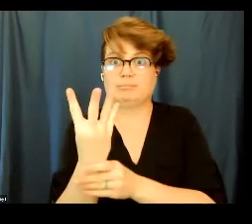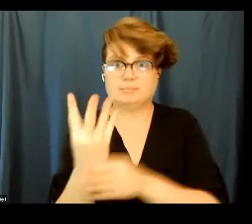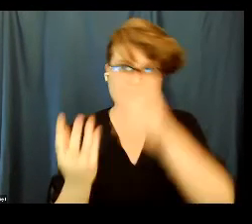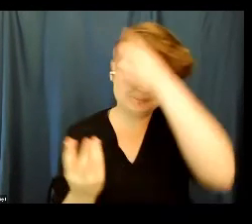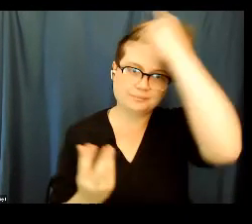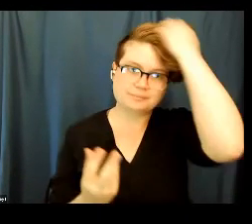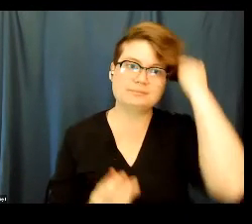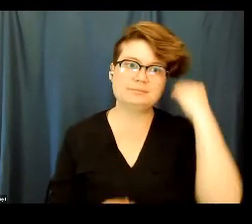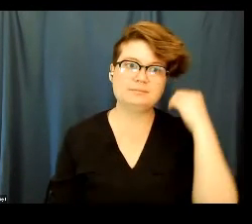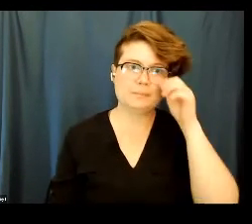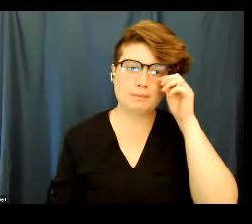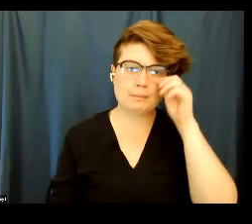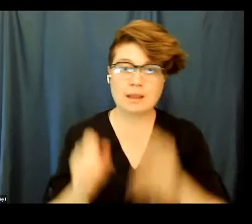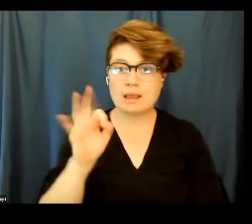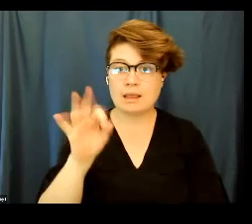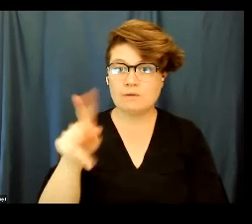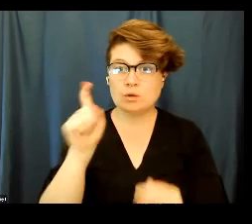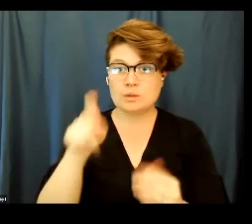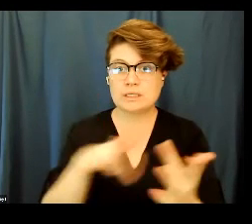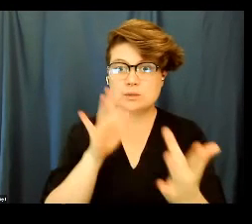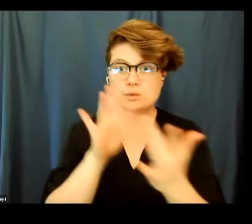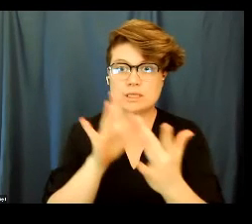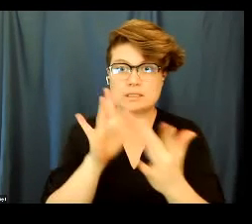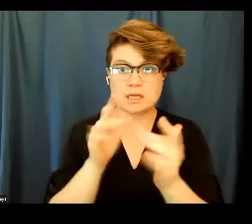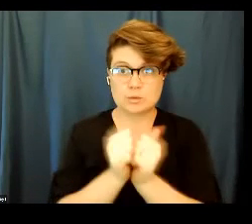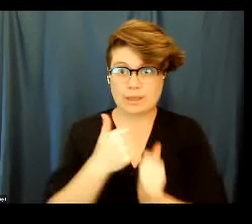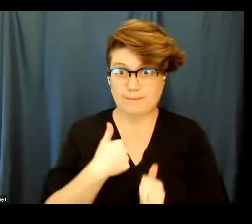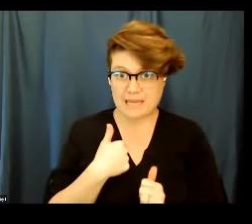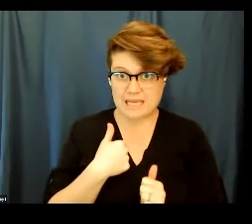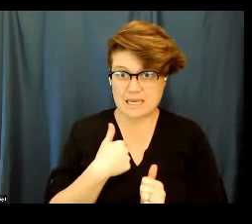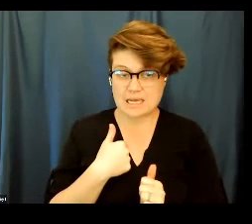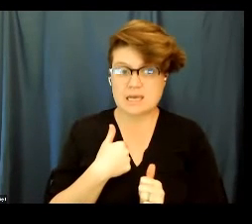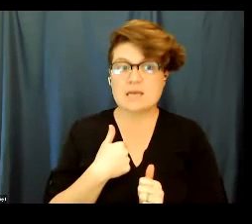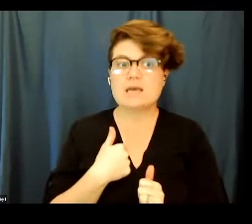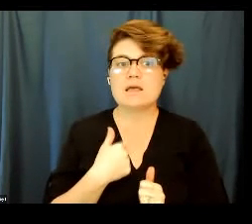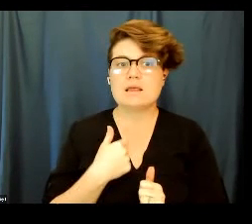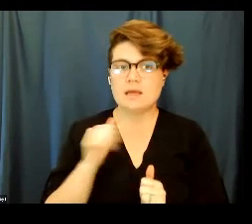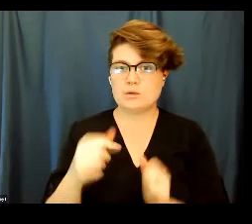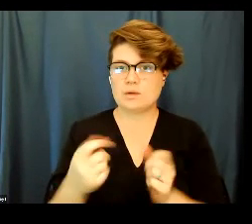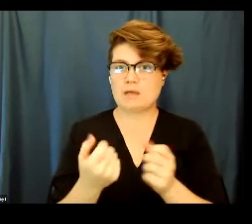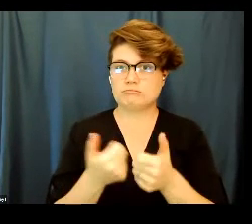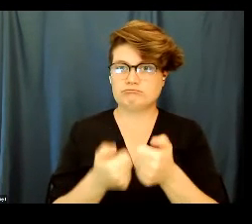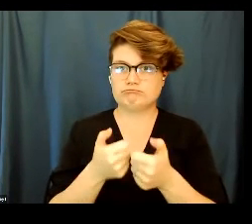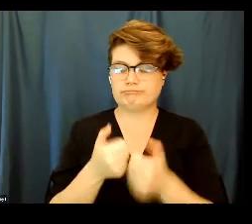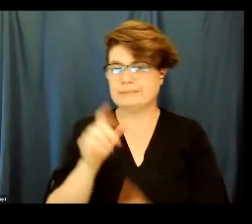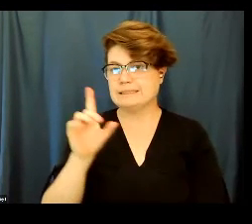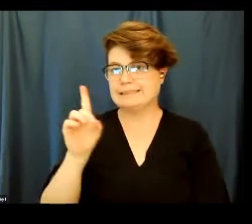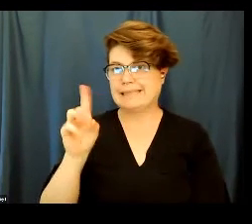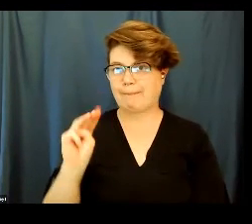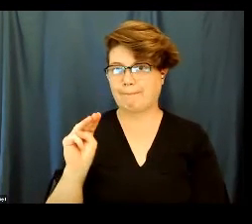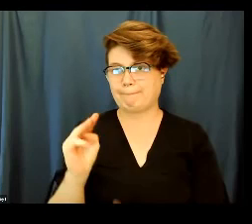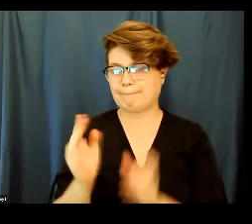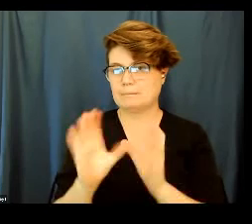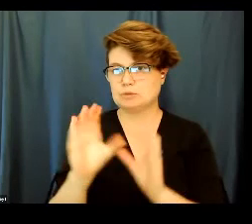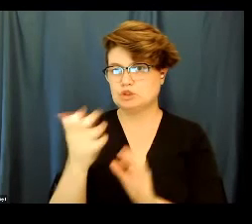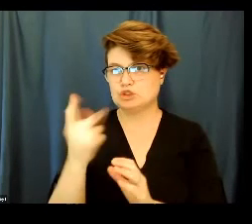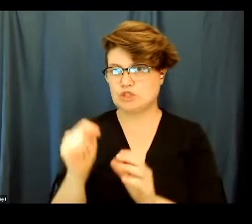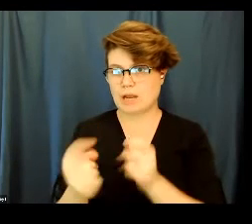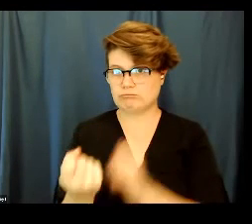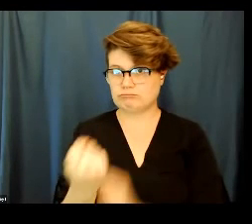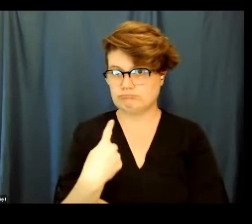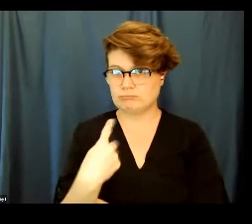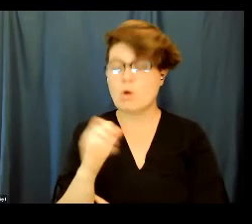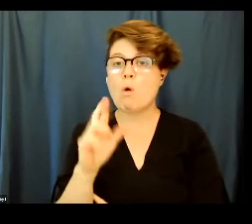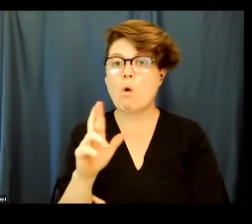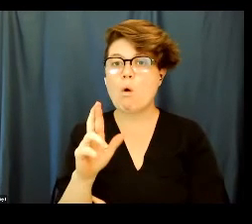If you need to get in touch with me, you can send me a direct message in the chat, or you can send a direct